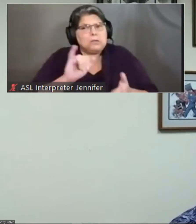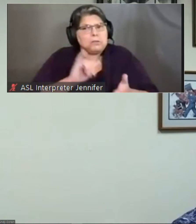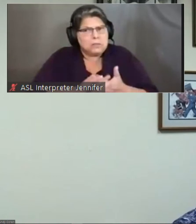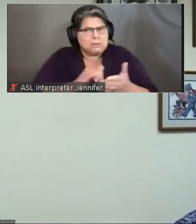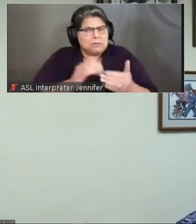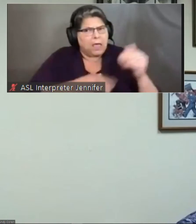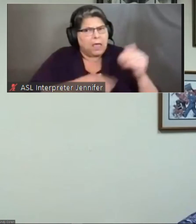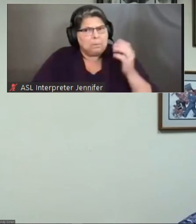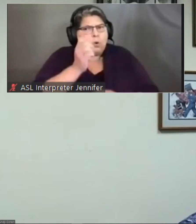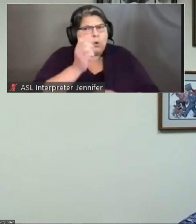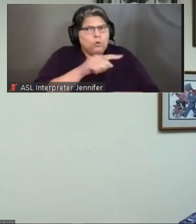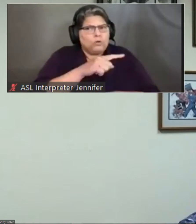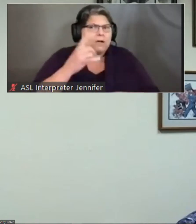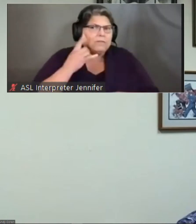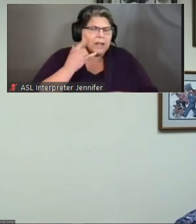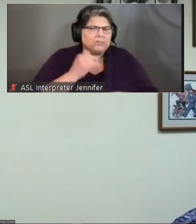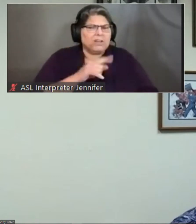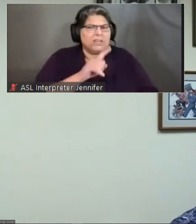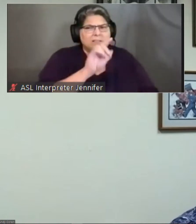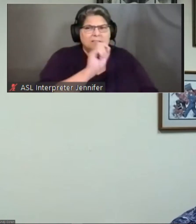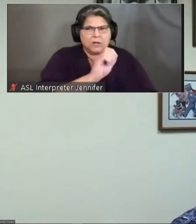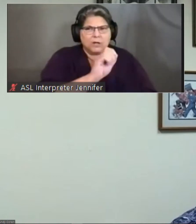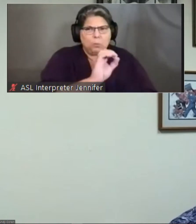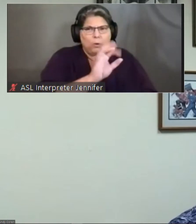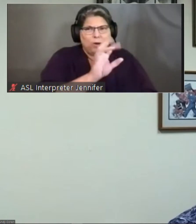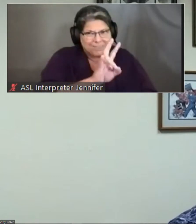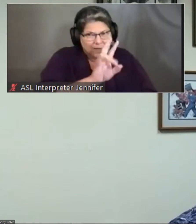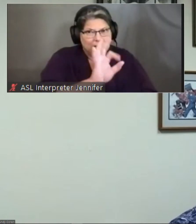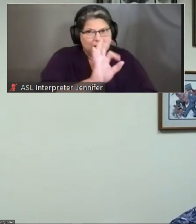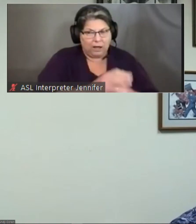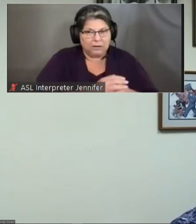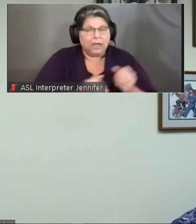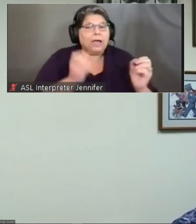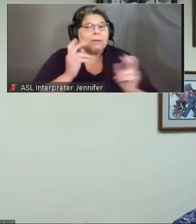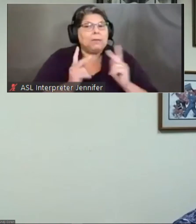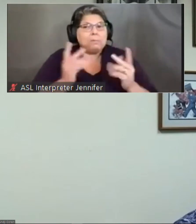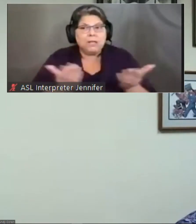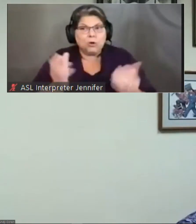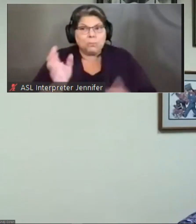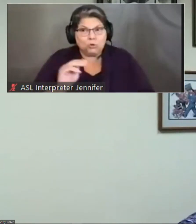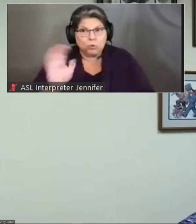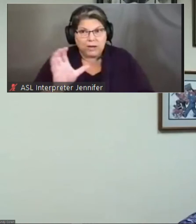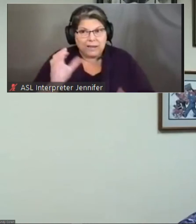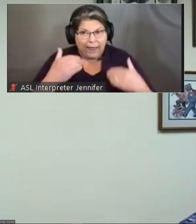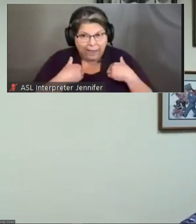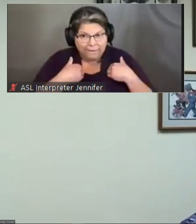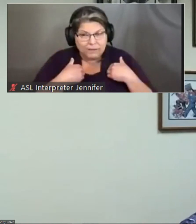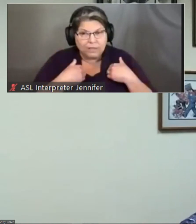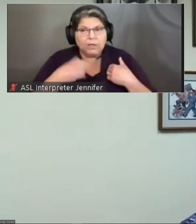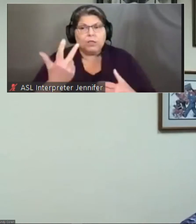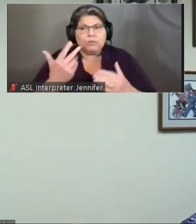of 0.79. The cases in Mendocino County number